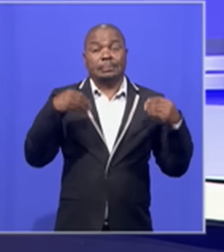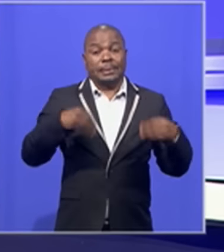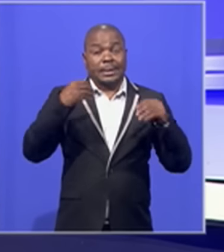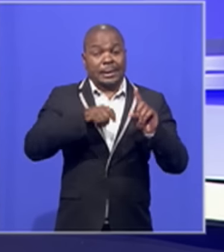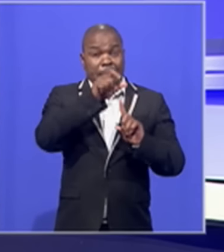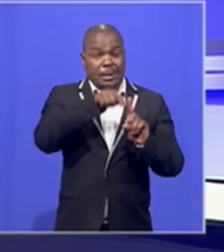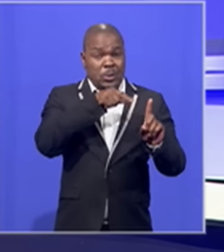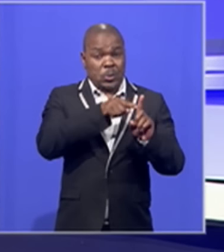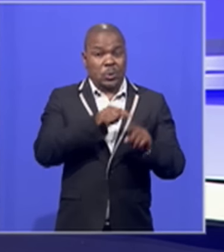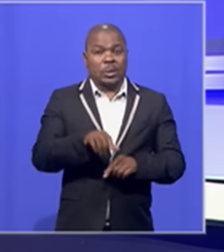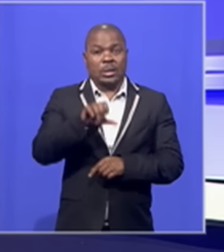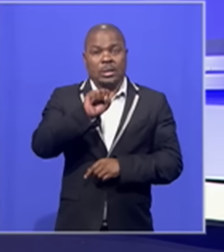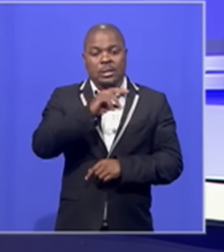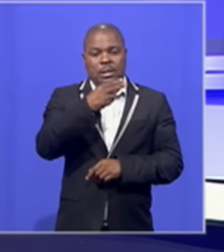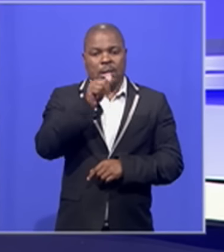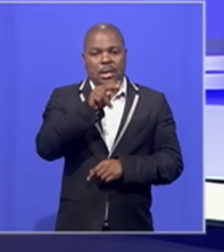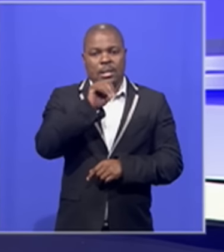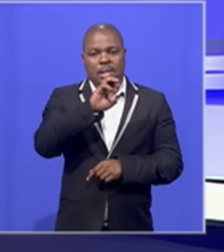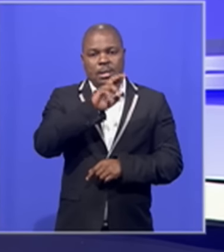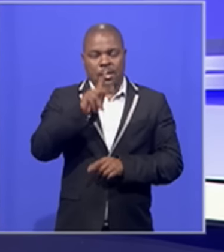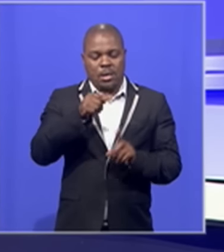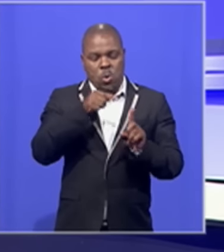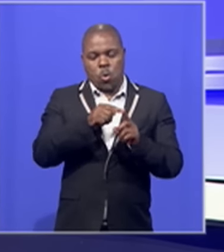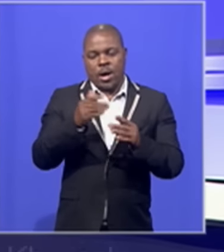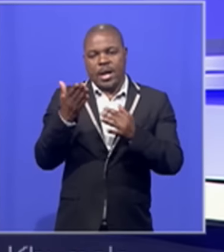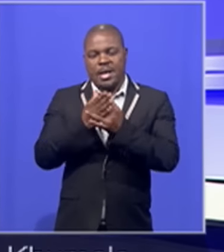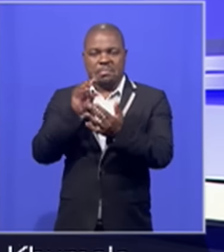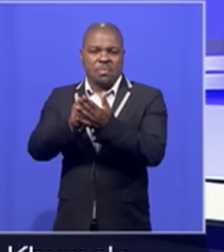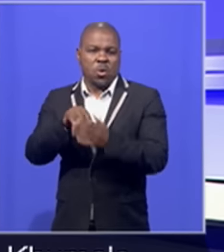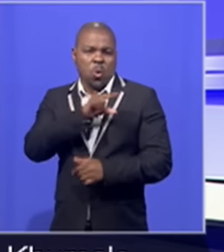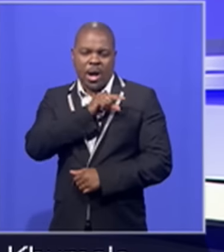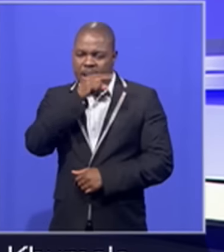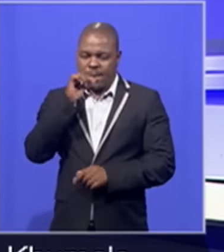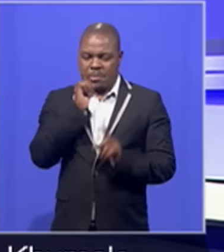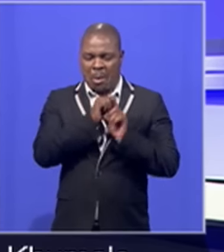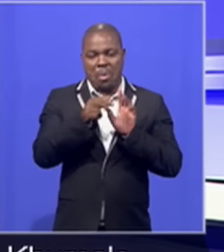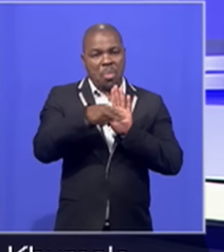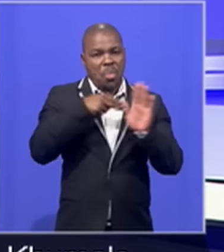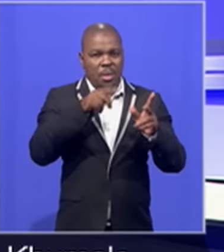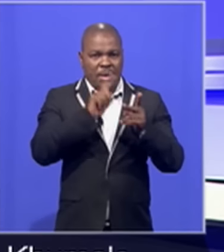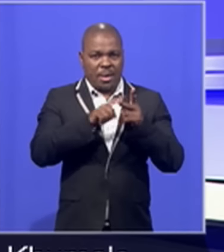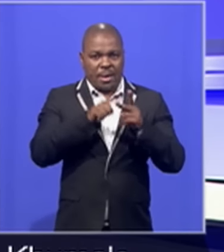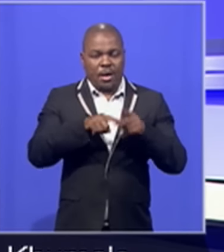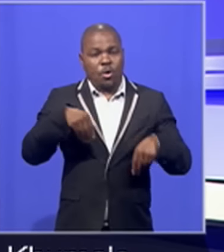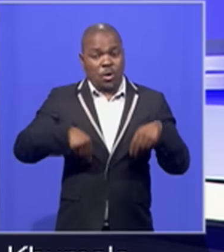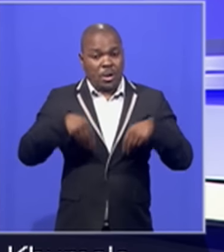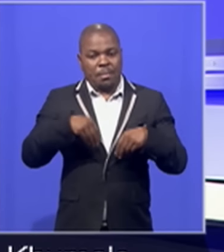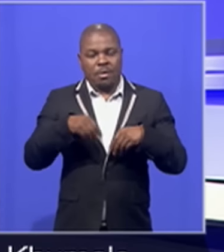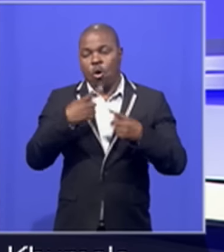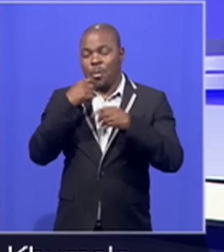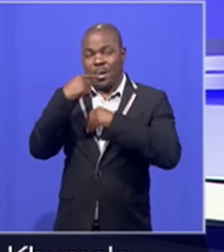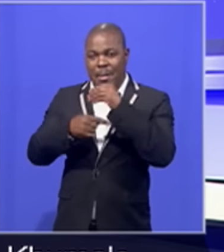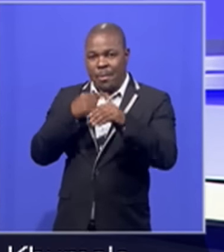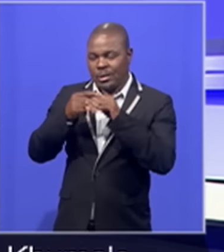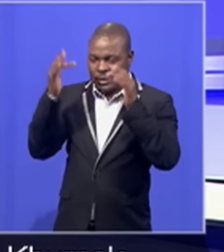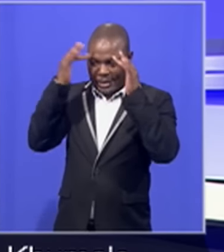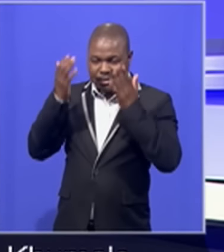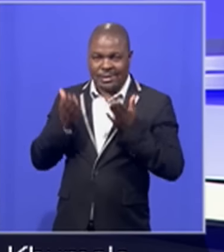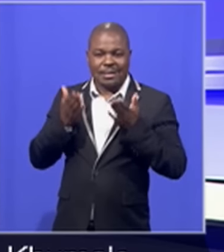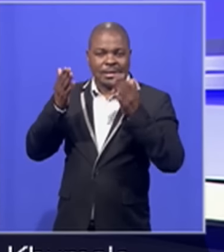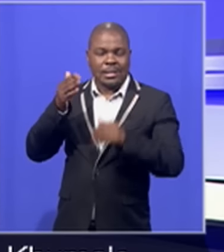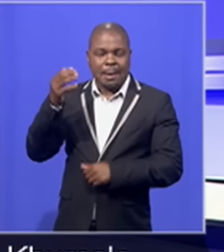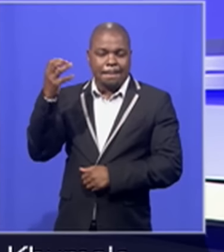Rakgwebo Stuart Scanik o tlhatlhetse kgetsi ya go senya leina le tsietso kgatlhanong le mookamedi wa lephata la botlhodi Dumisani Khumalo